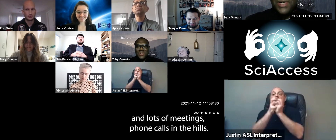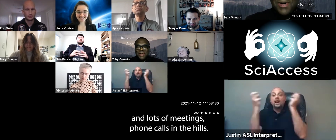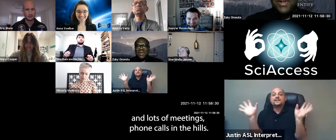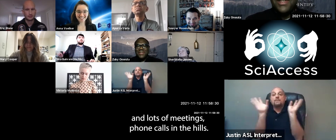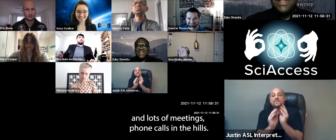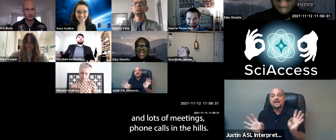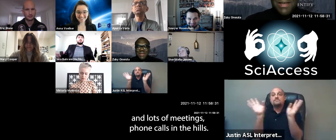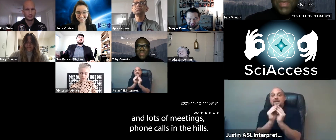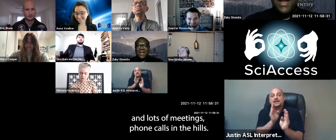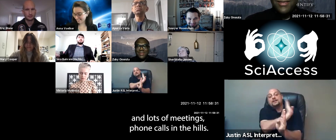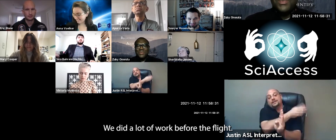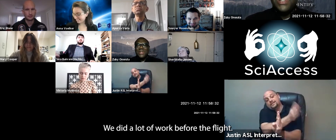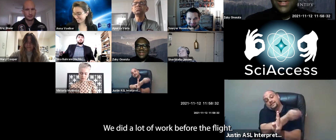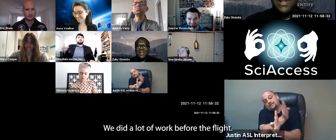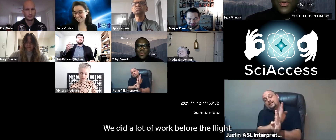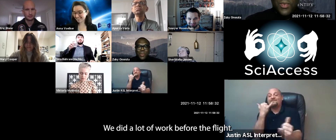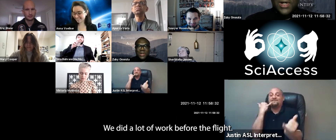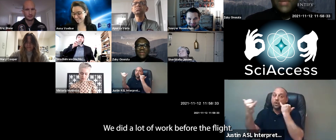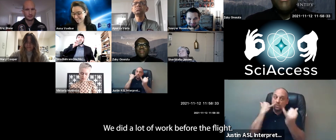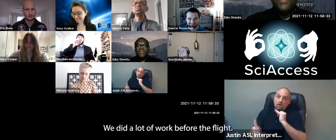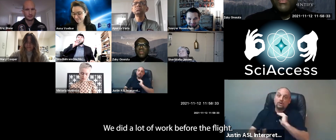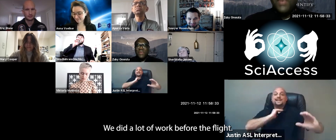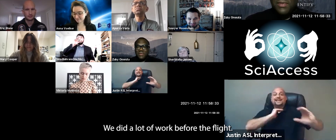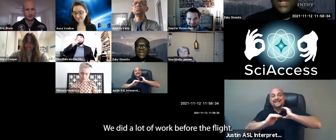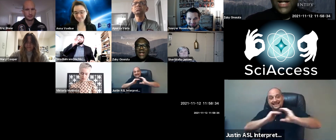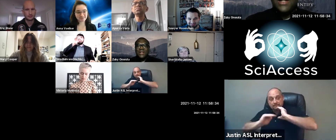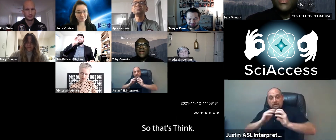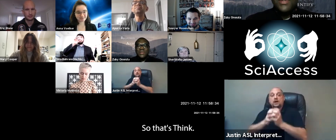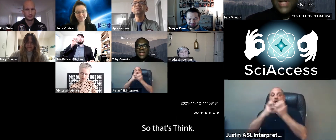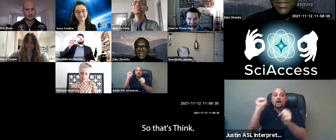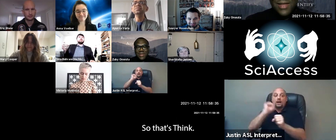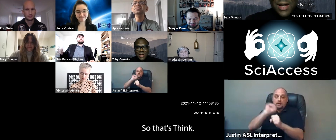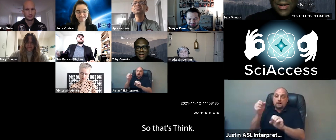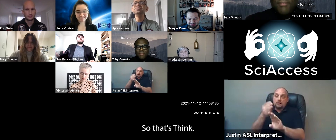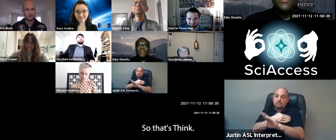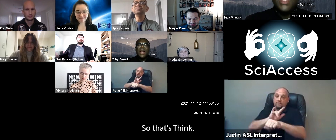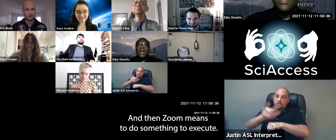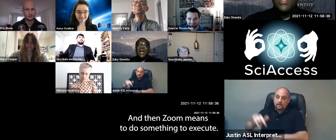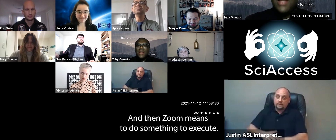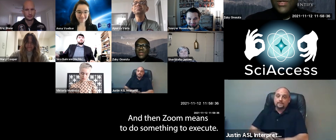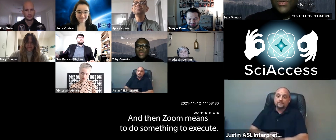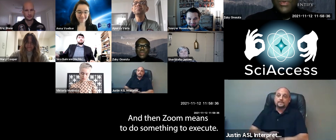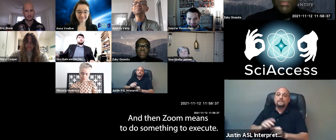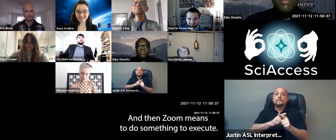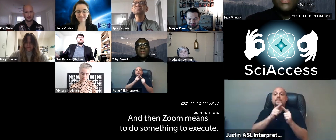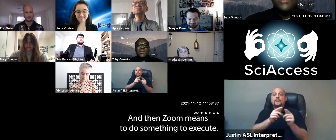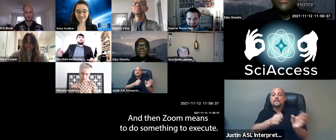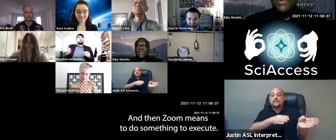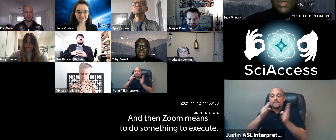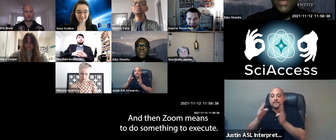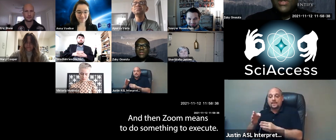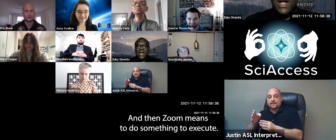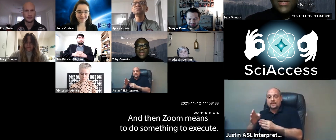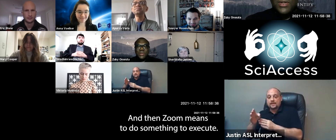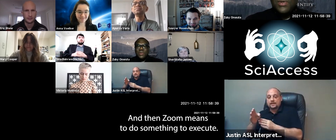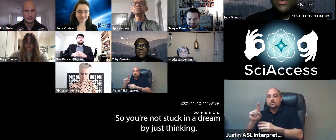phone calls, emails. We did a lot of work before the flight. So that's think. And then zoom means to do